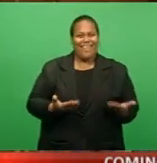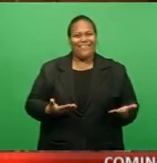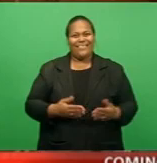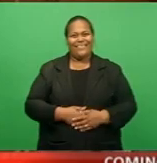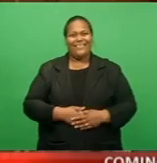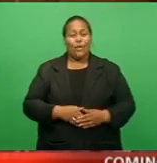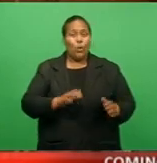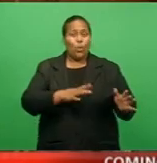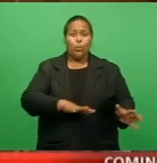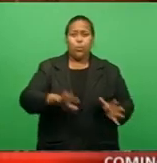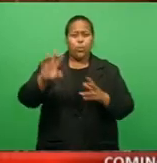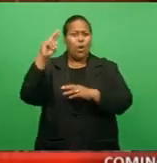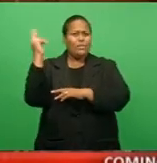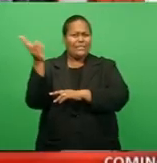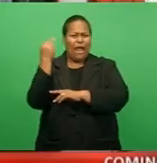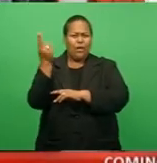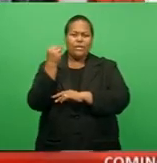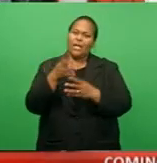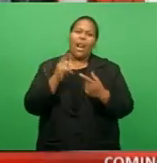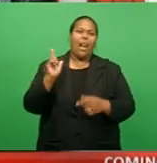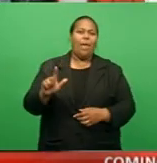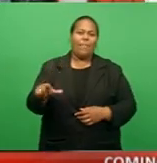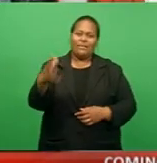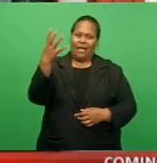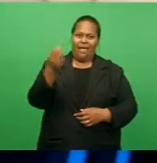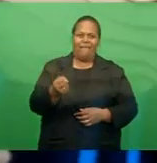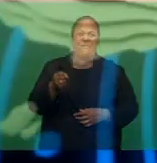And tsunami warning sirens for Lambasa.